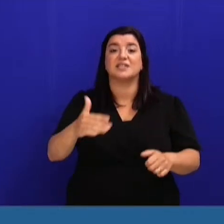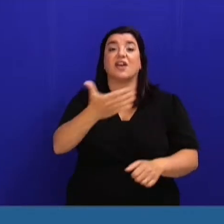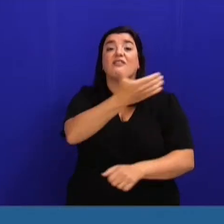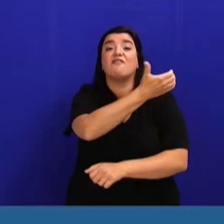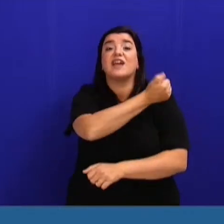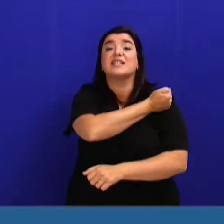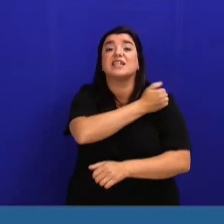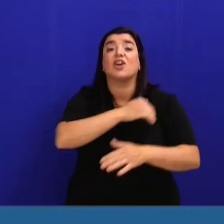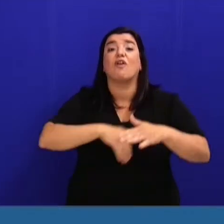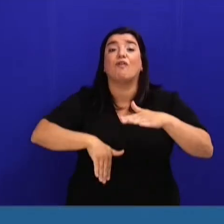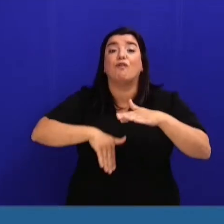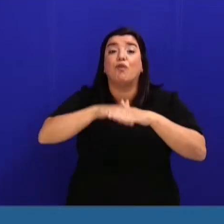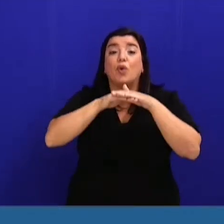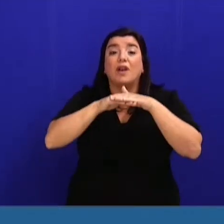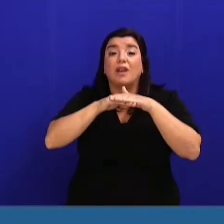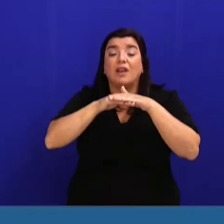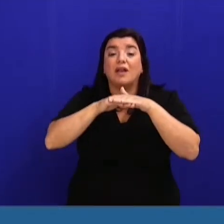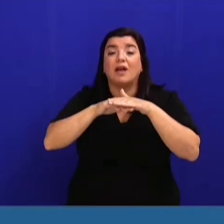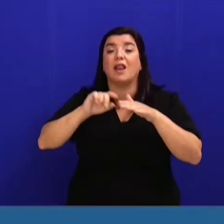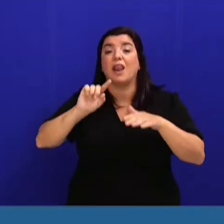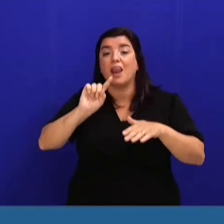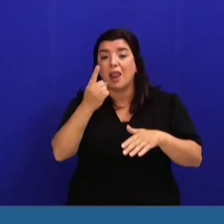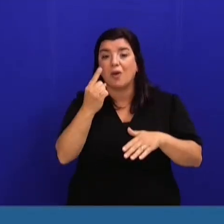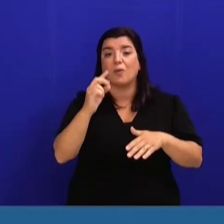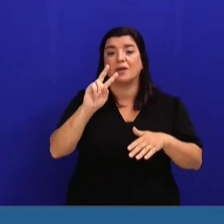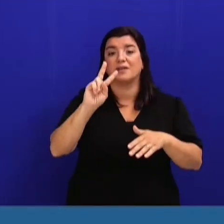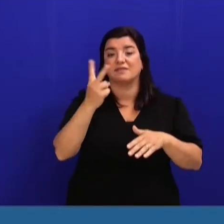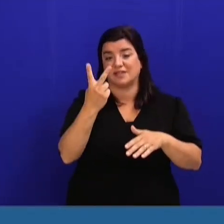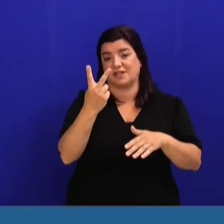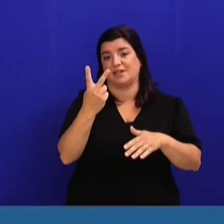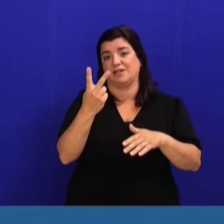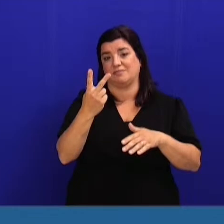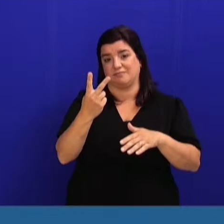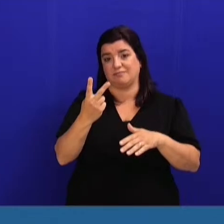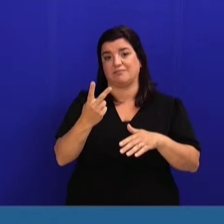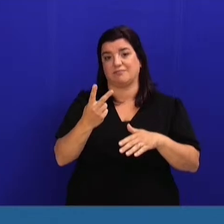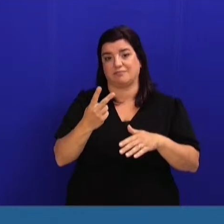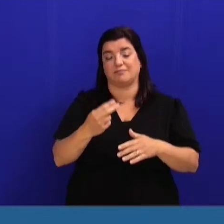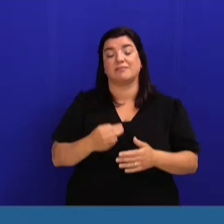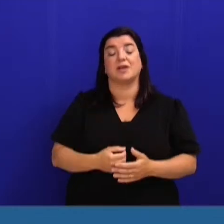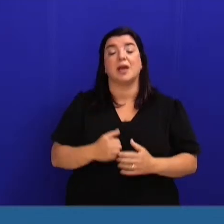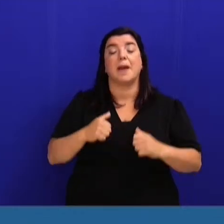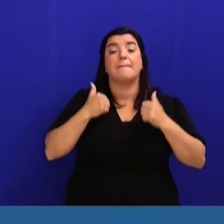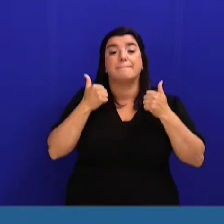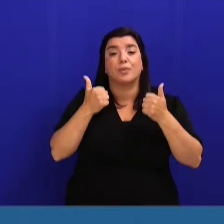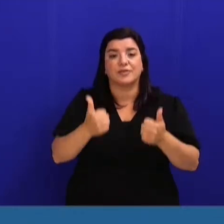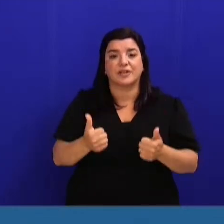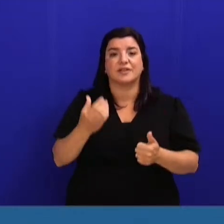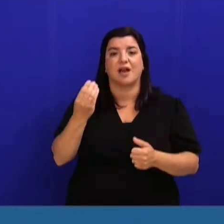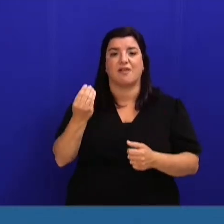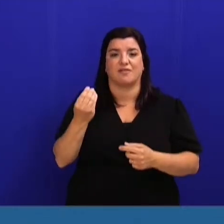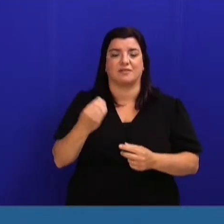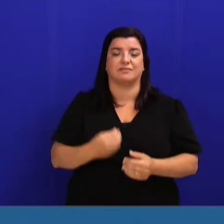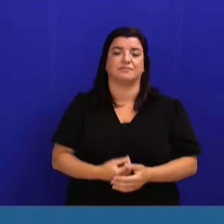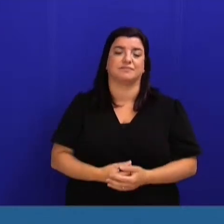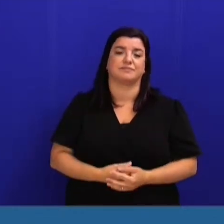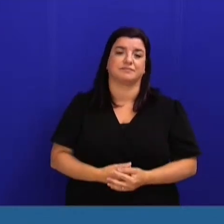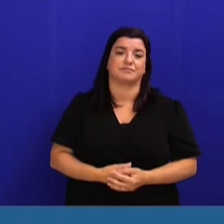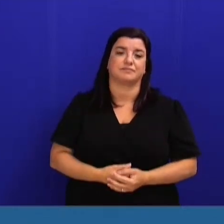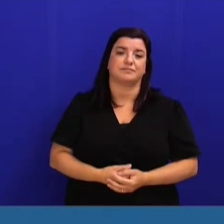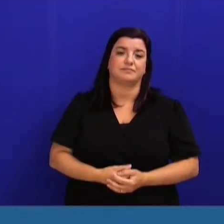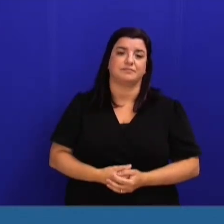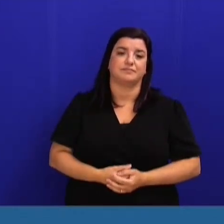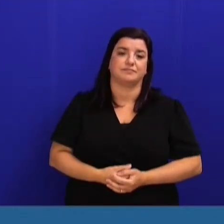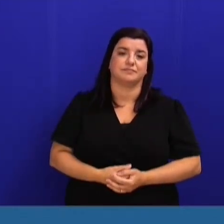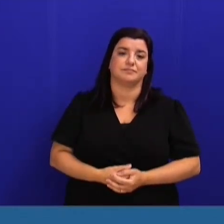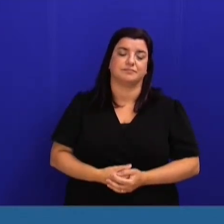vaccination program li inti tkun ħadd l-ewwel doża u anka inti meta jasallek iż-żmien tiegħek inti biex inti tkun tieħu t-tieni doża